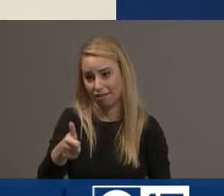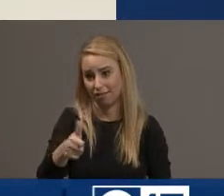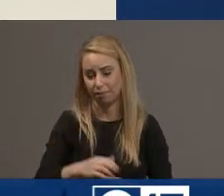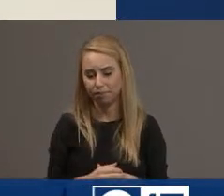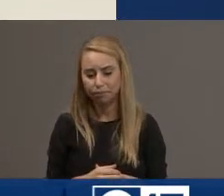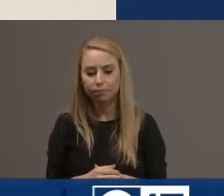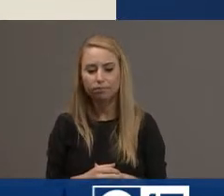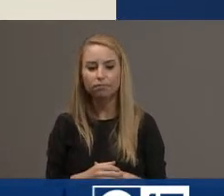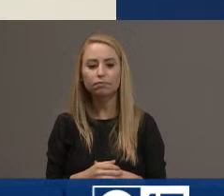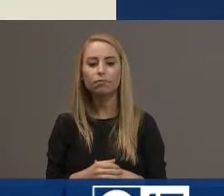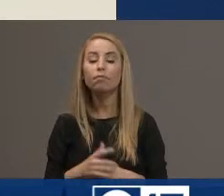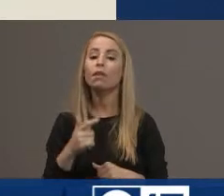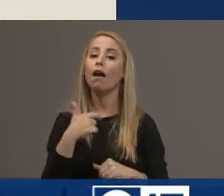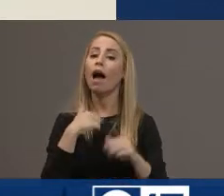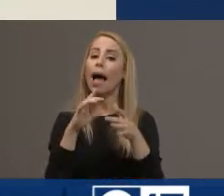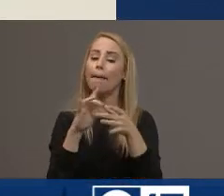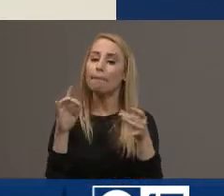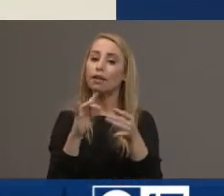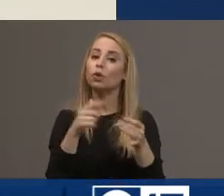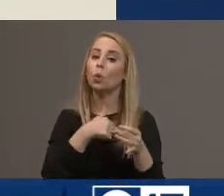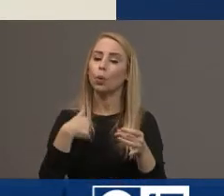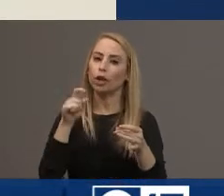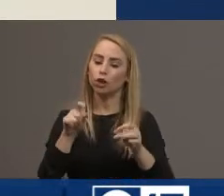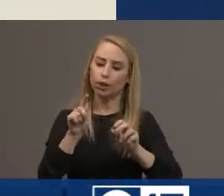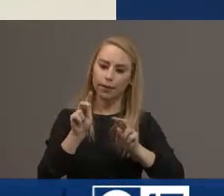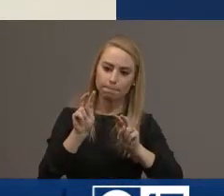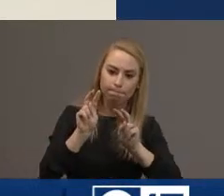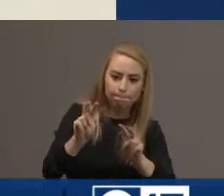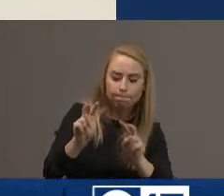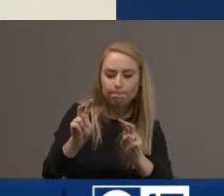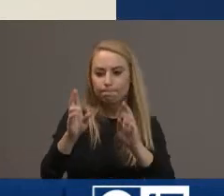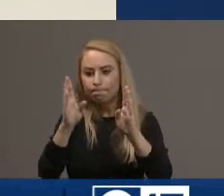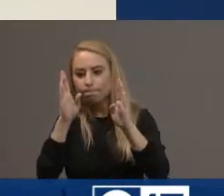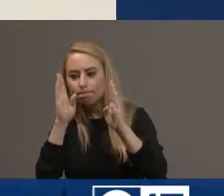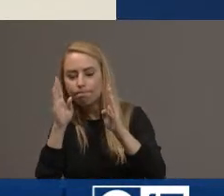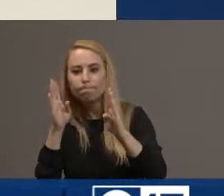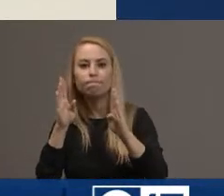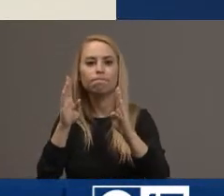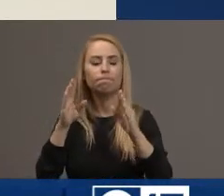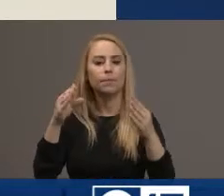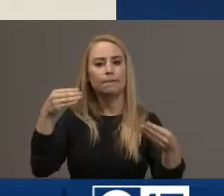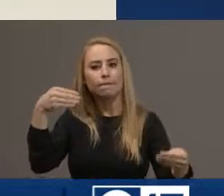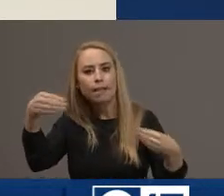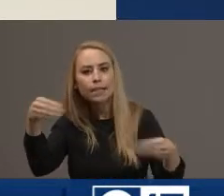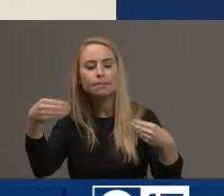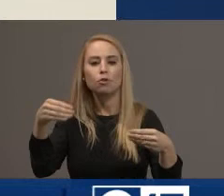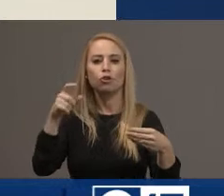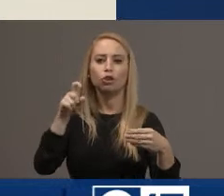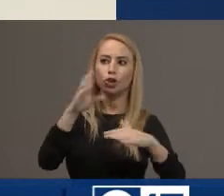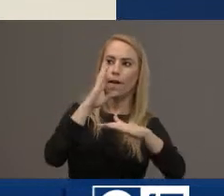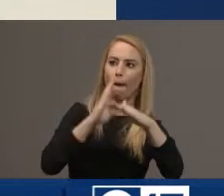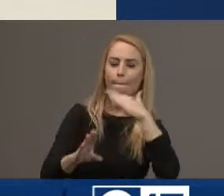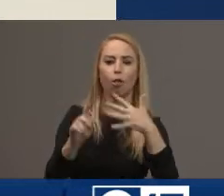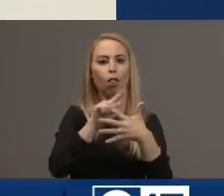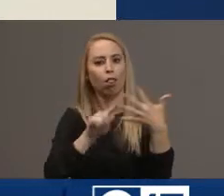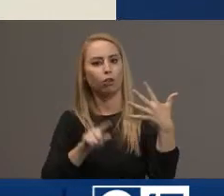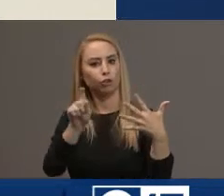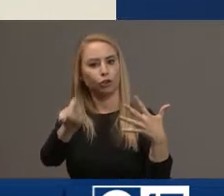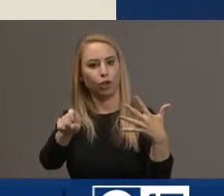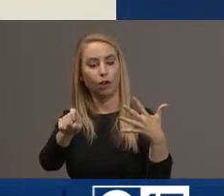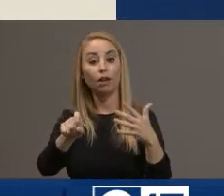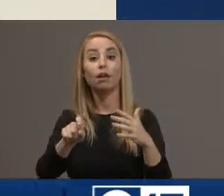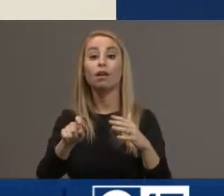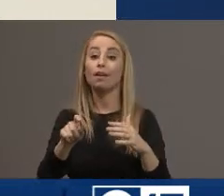It's when I said being vigilant, being flexible, and being humble, we're not acting as if we